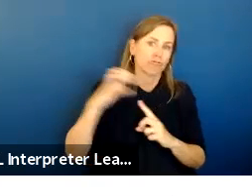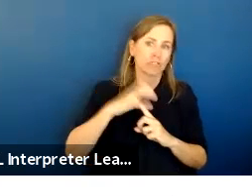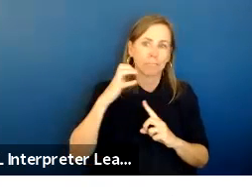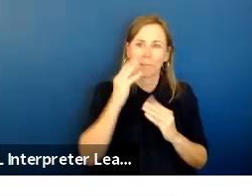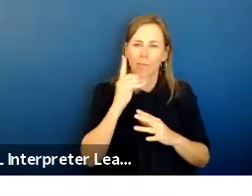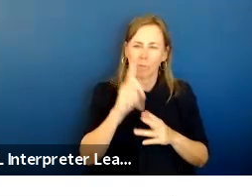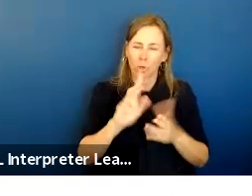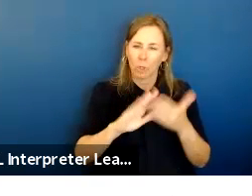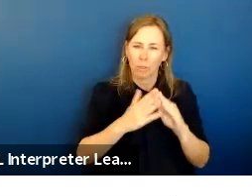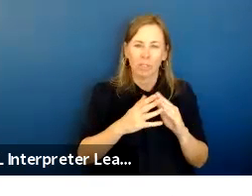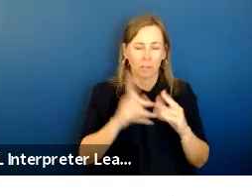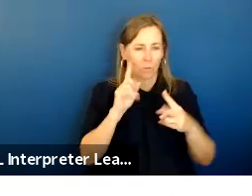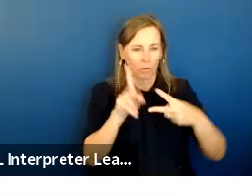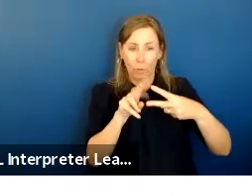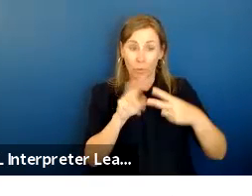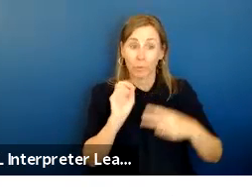websites.